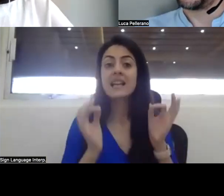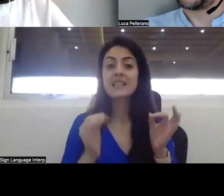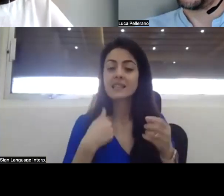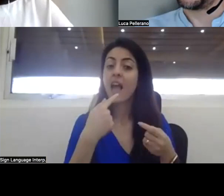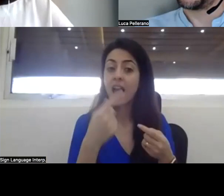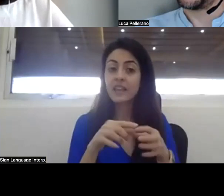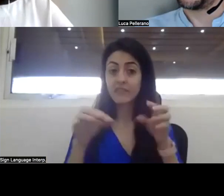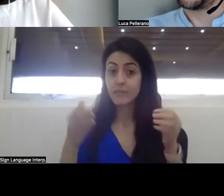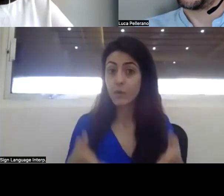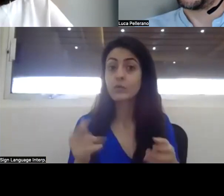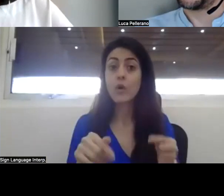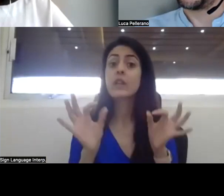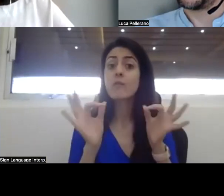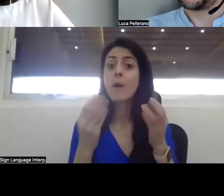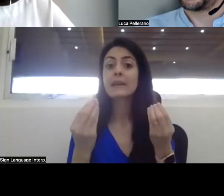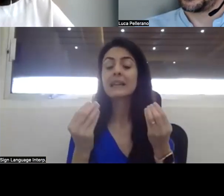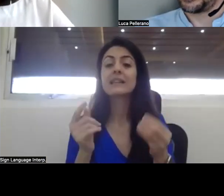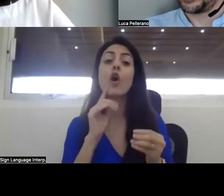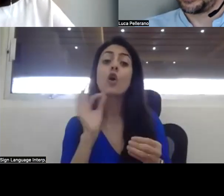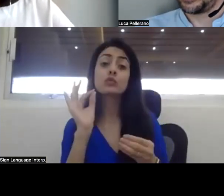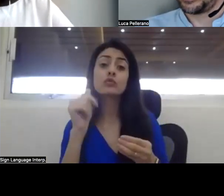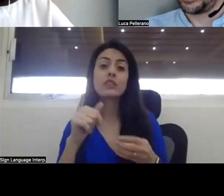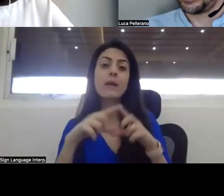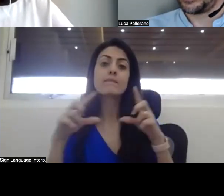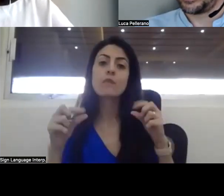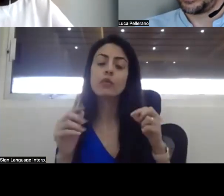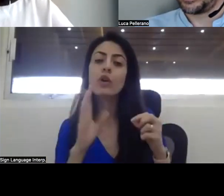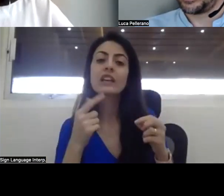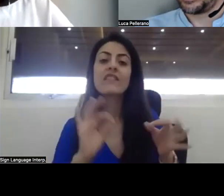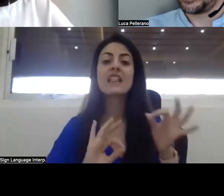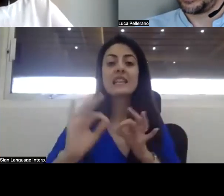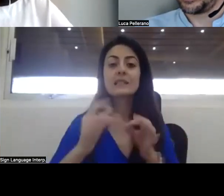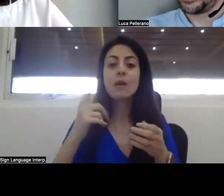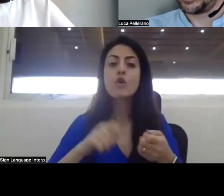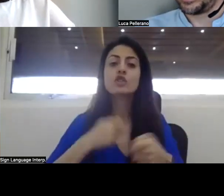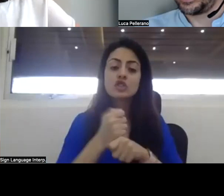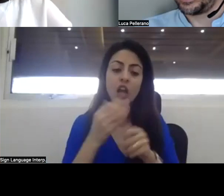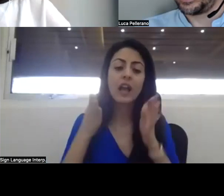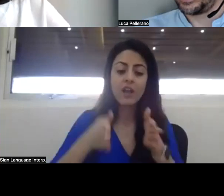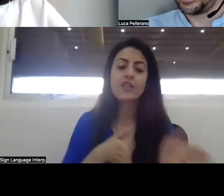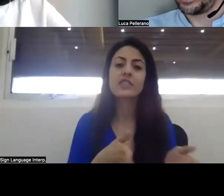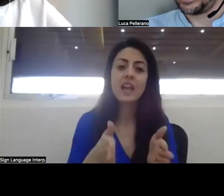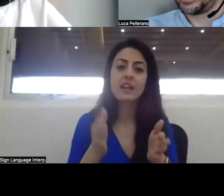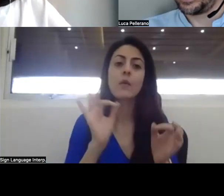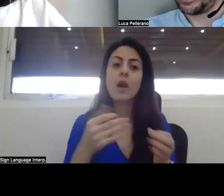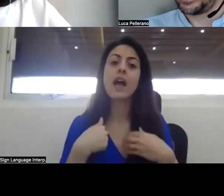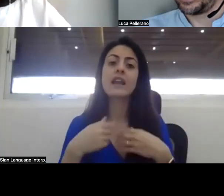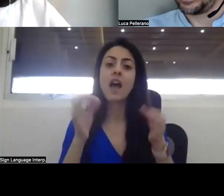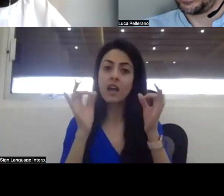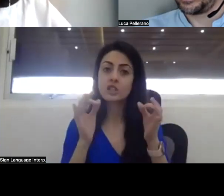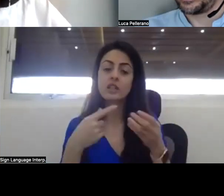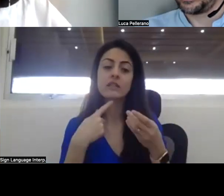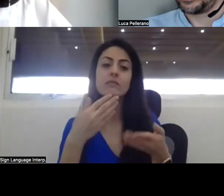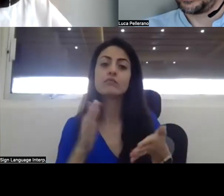raised really speak to the need to continue this conversation. And this is an open invitation to all of us here and those who